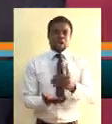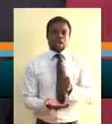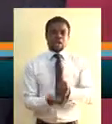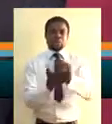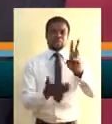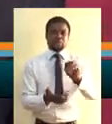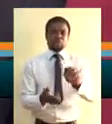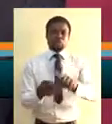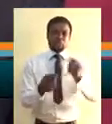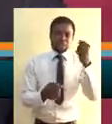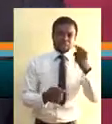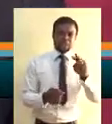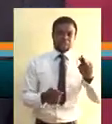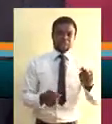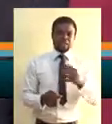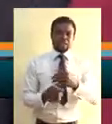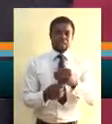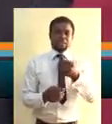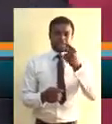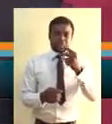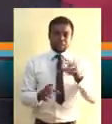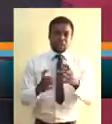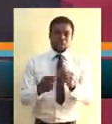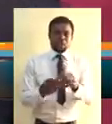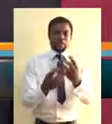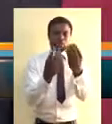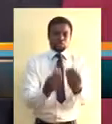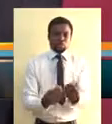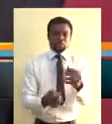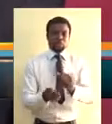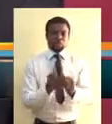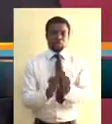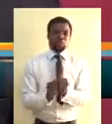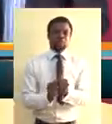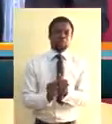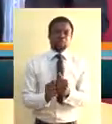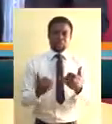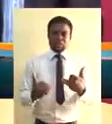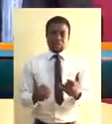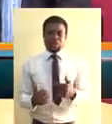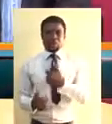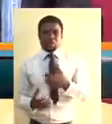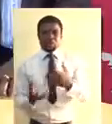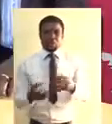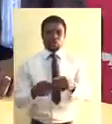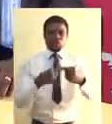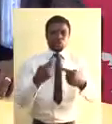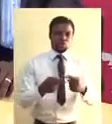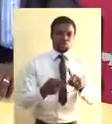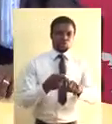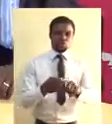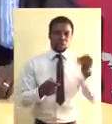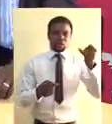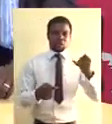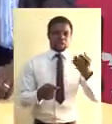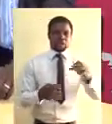to understand the need of the moment and see where they can solve the problem. Fantastic. So we want to go right on into the